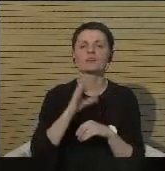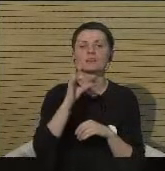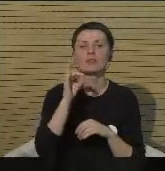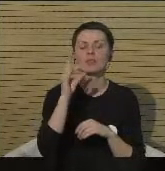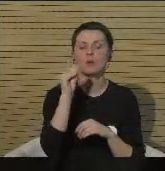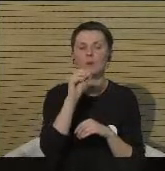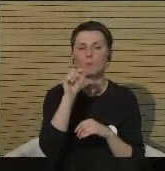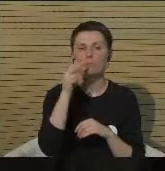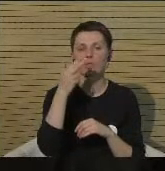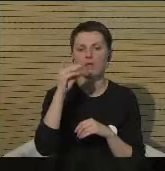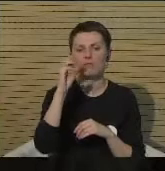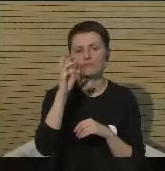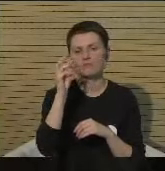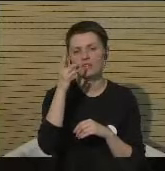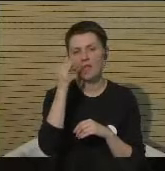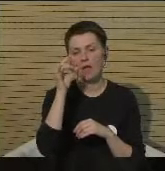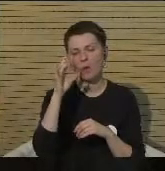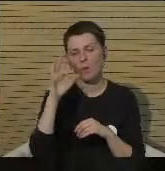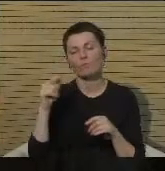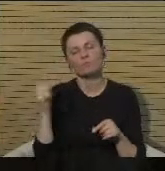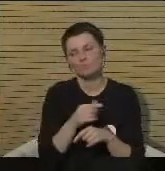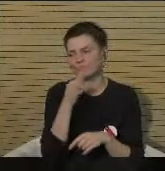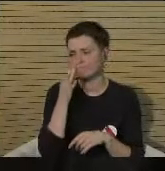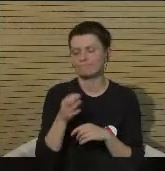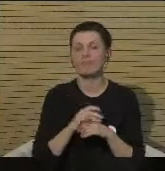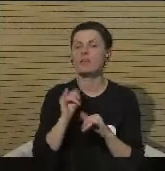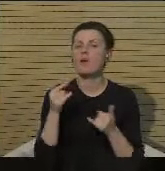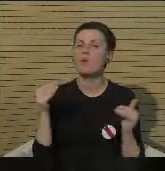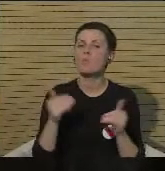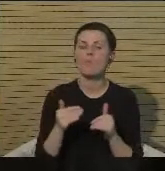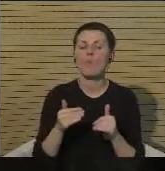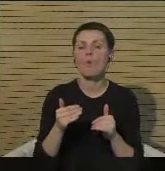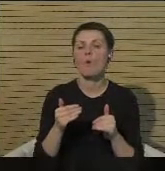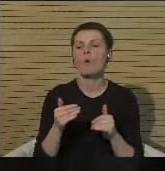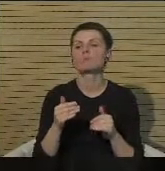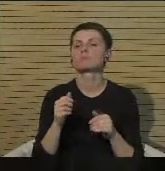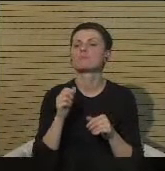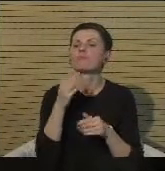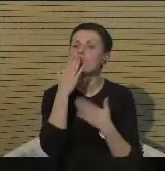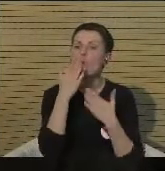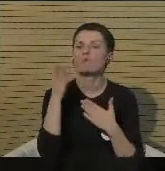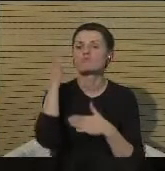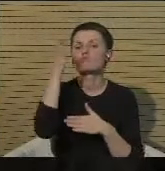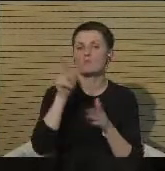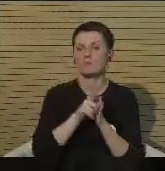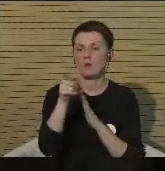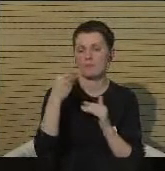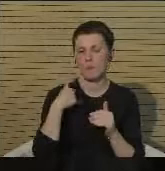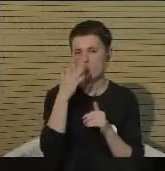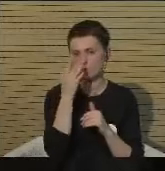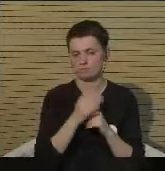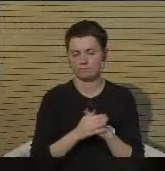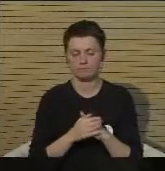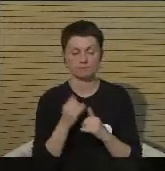let's ask our analysts, let's ask our specialists about future scenarios for Belarus.